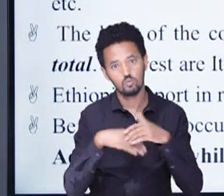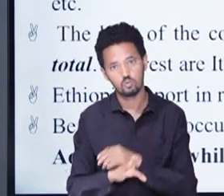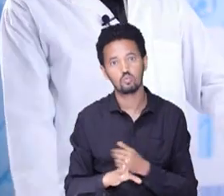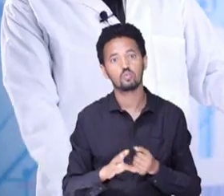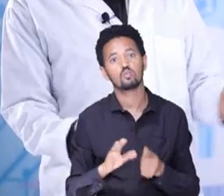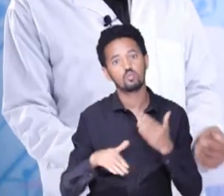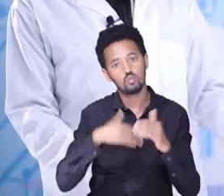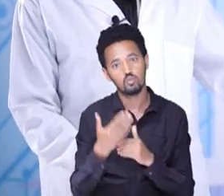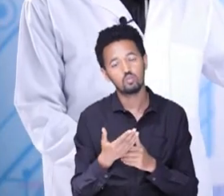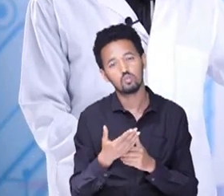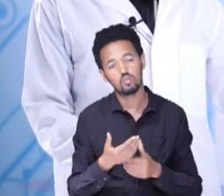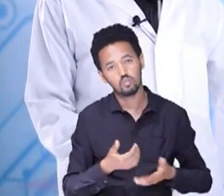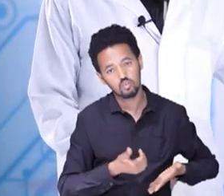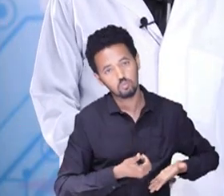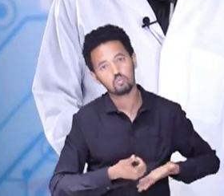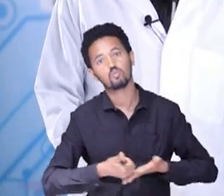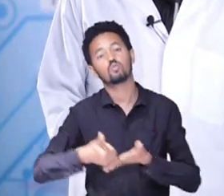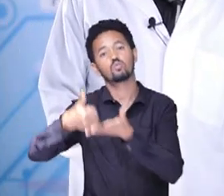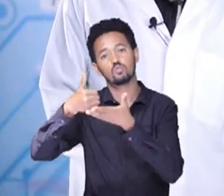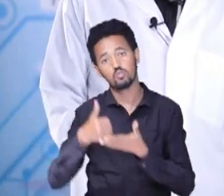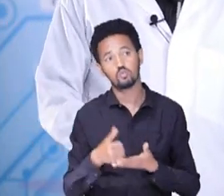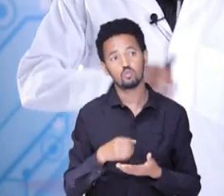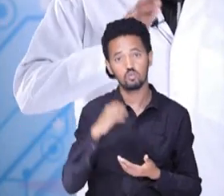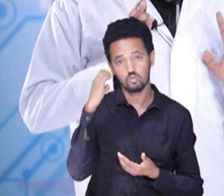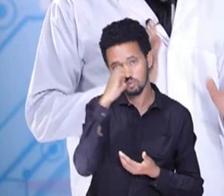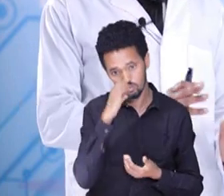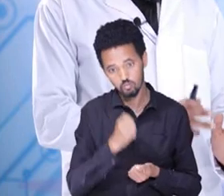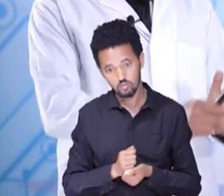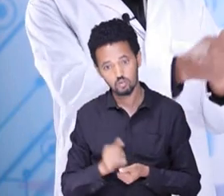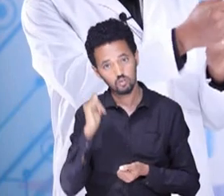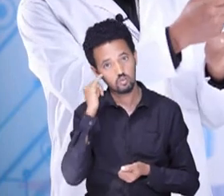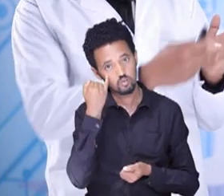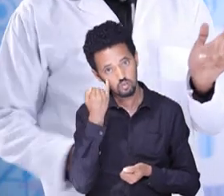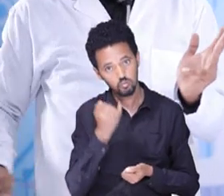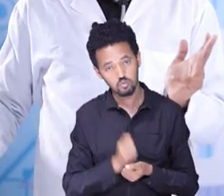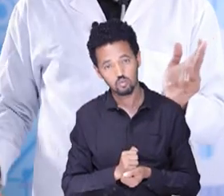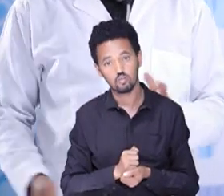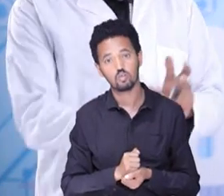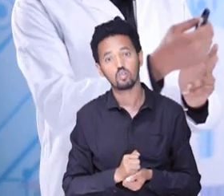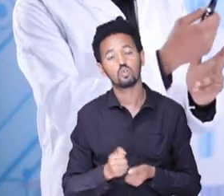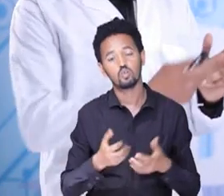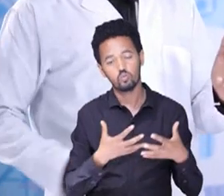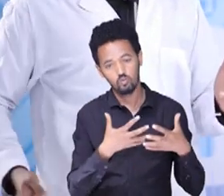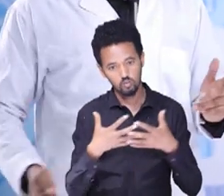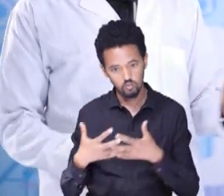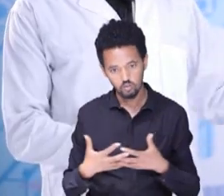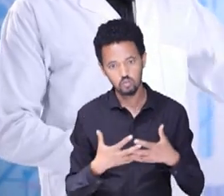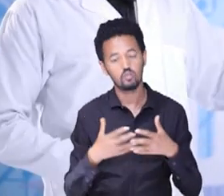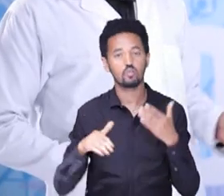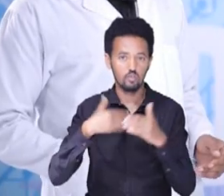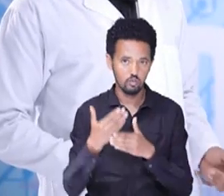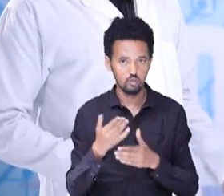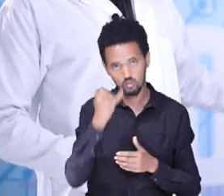Ethiopian export. The next, Italy. The third one, Japan. Ethiopian export first dominated by USA, then